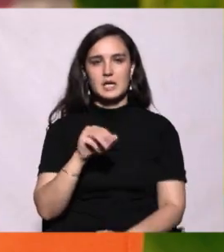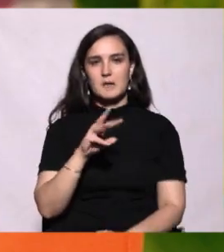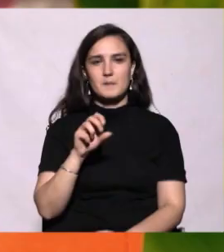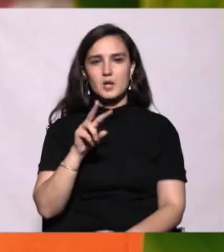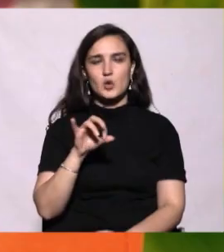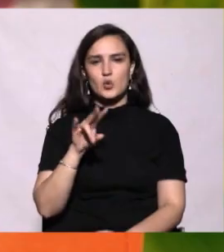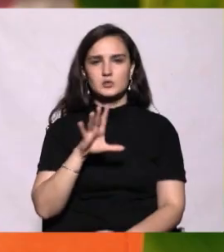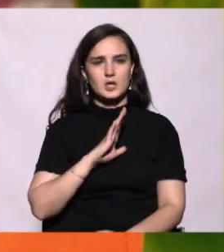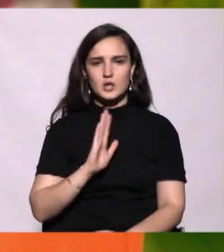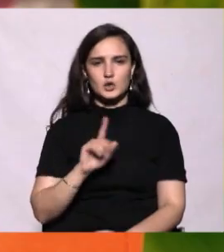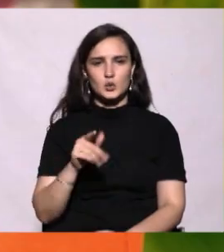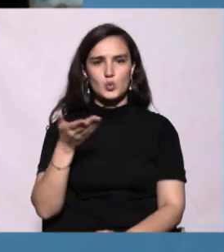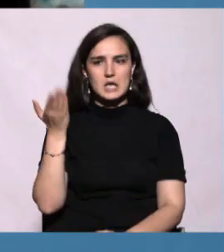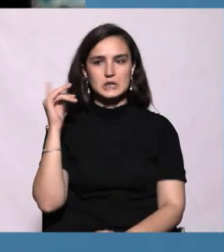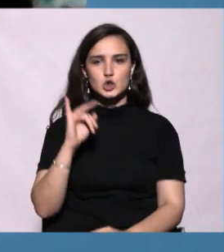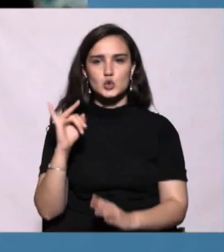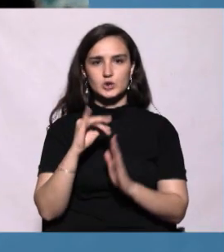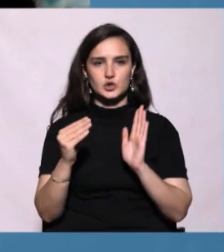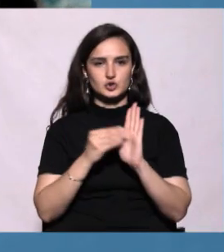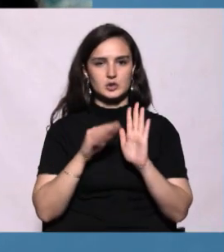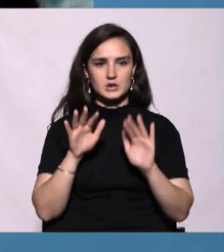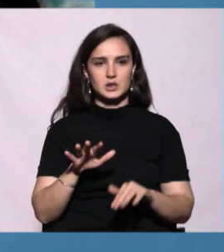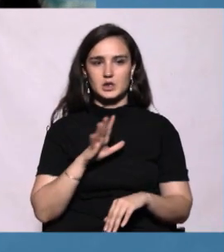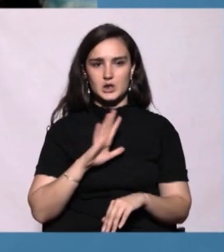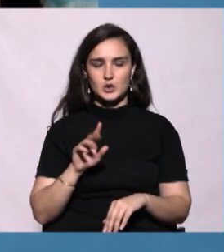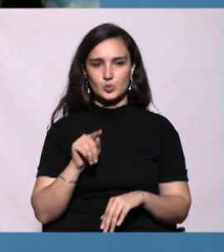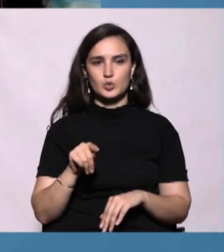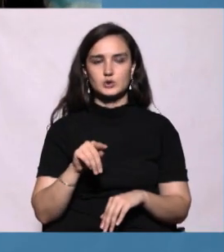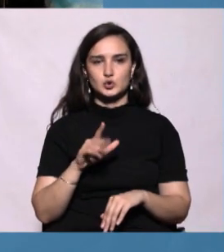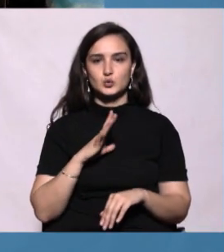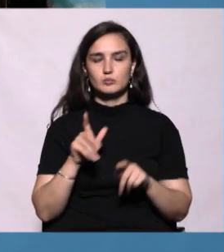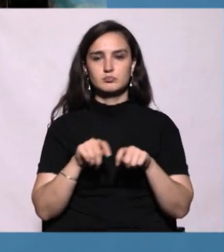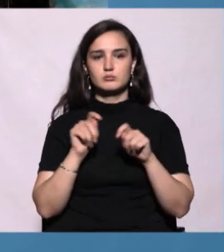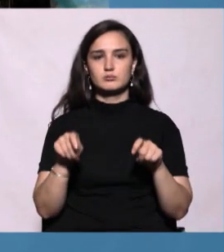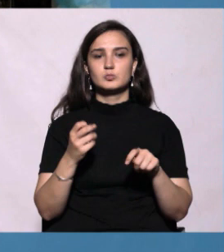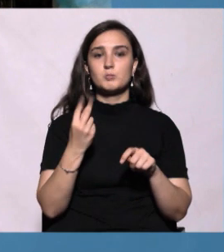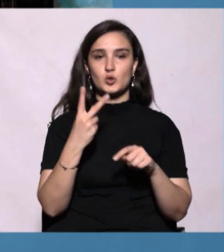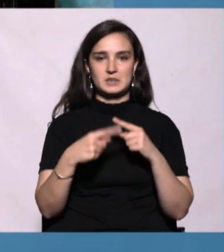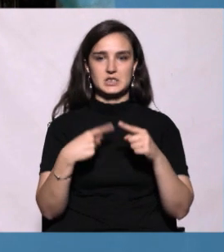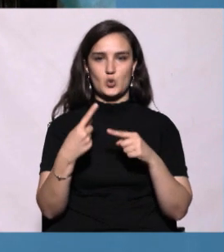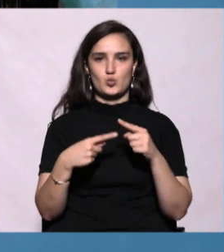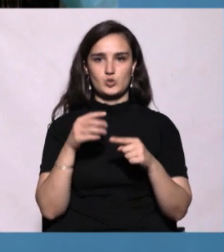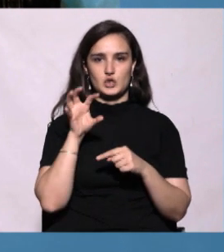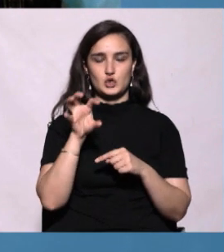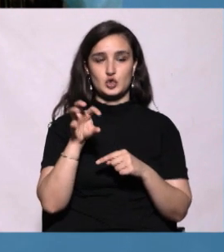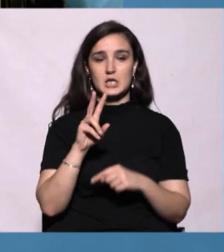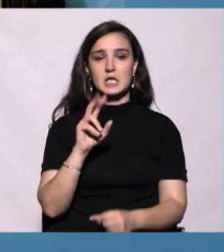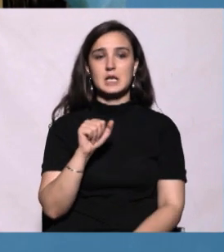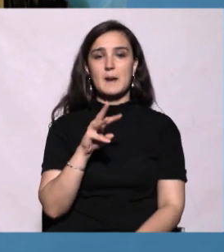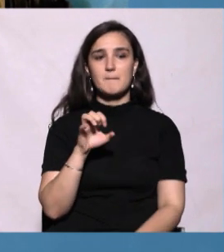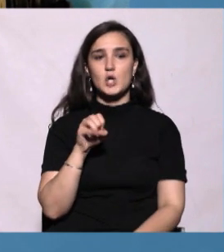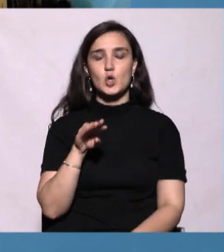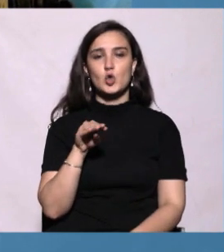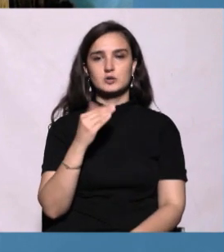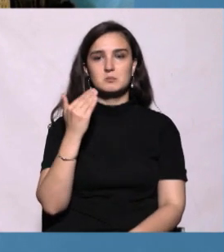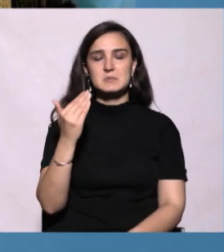actually was not mentioned in early stories. It only appeared, it was created by the 12th century, and Camelot is